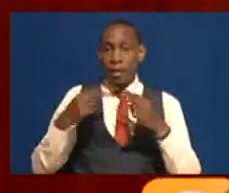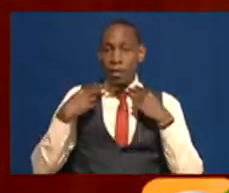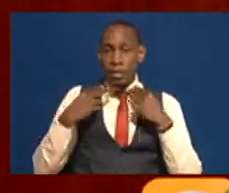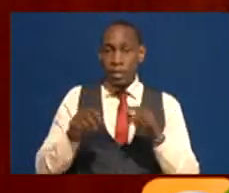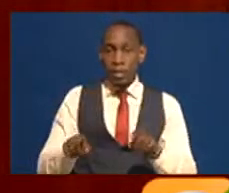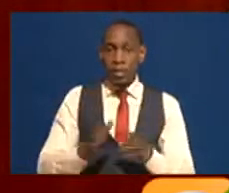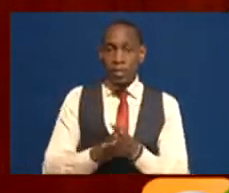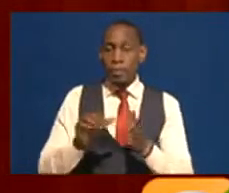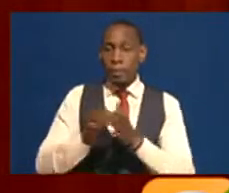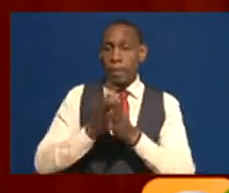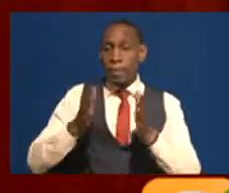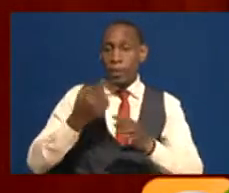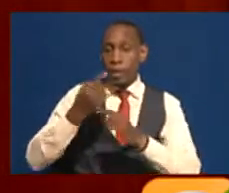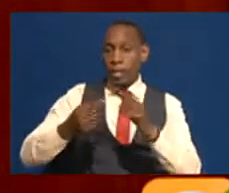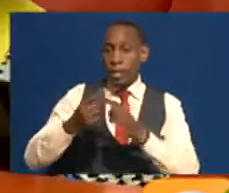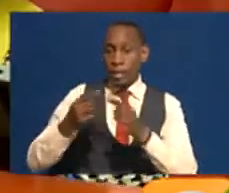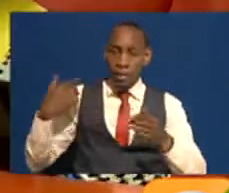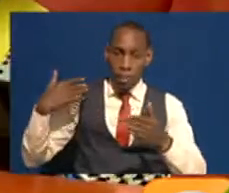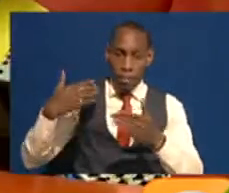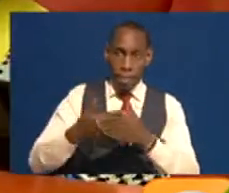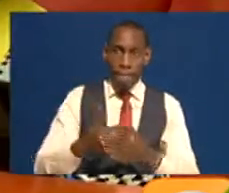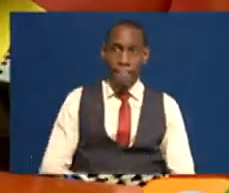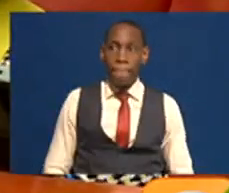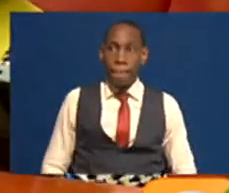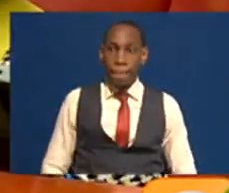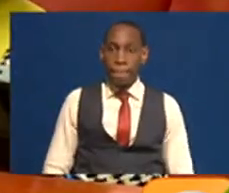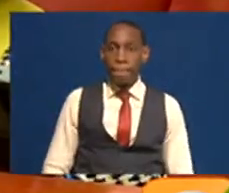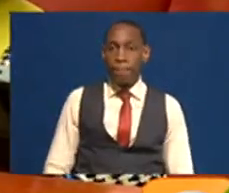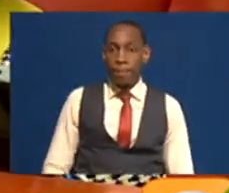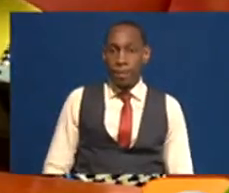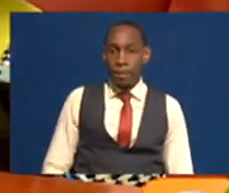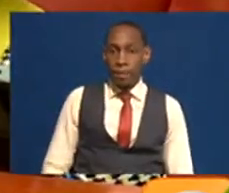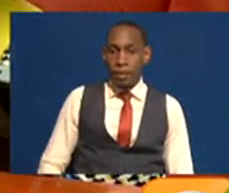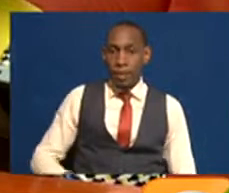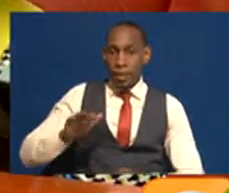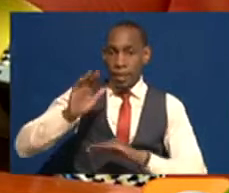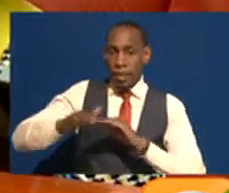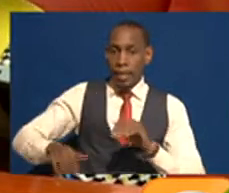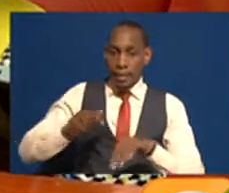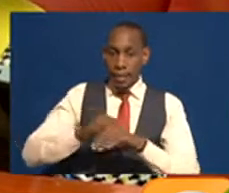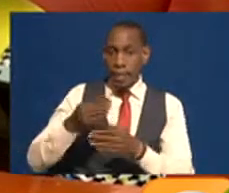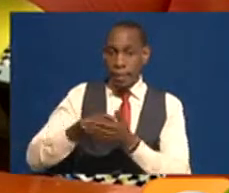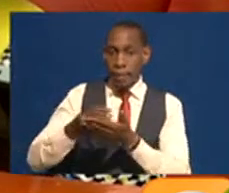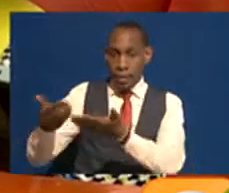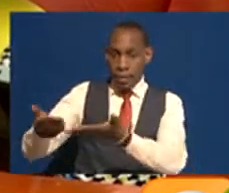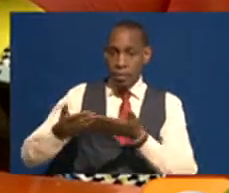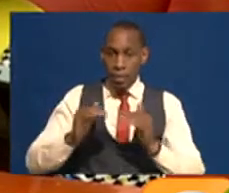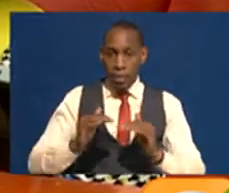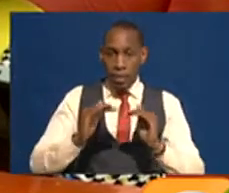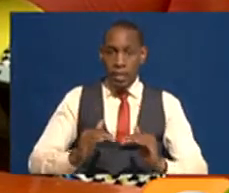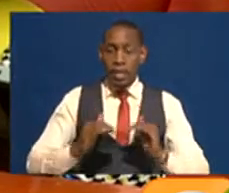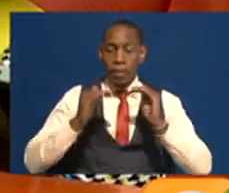thorn in the flesh for several years. Last time we received money for promotion was in